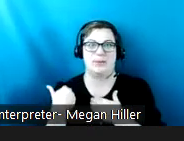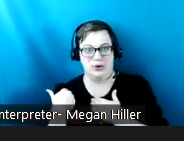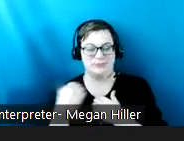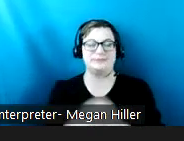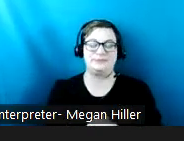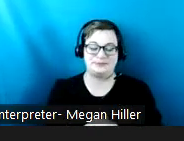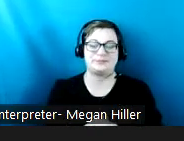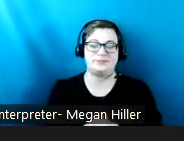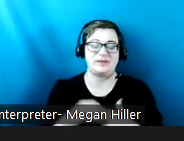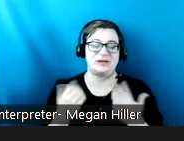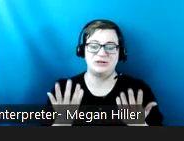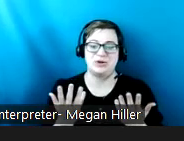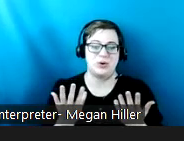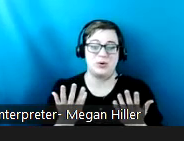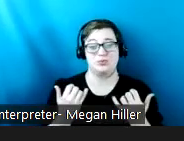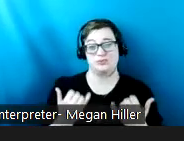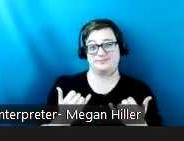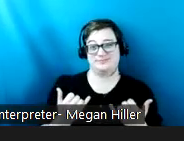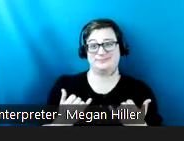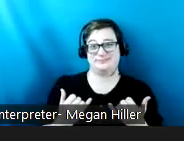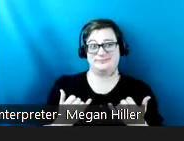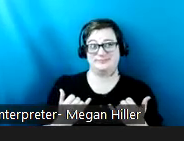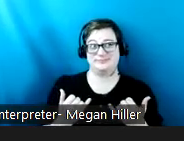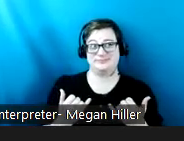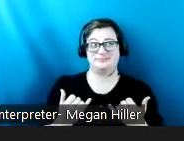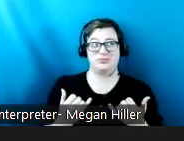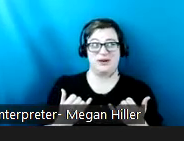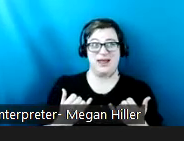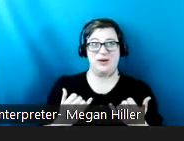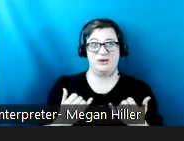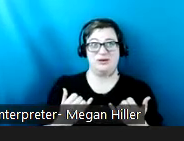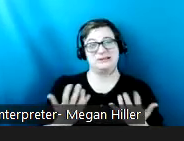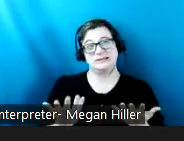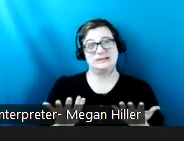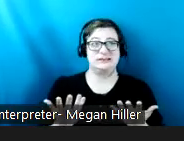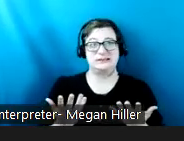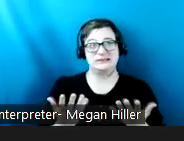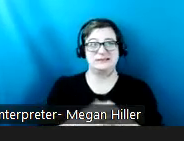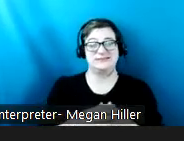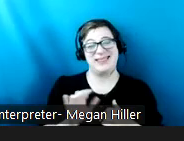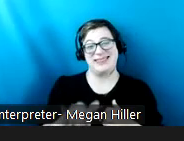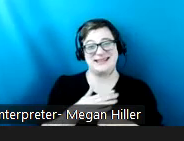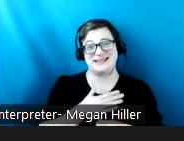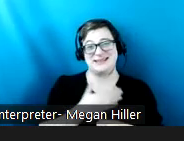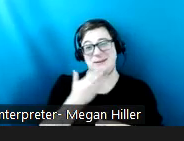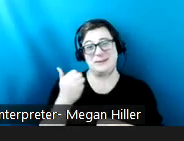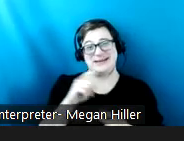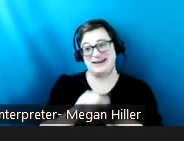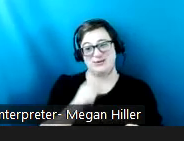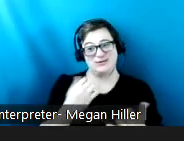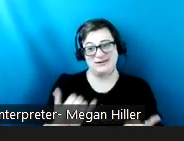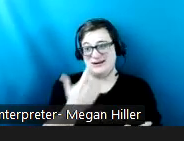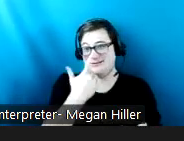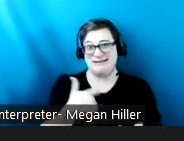So at this particular point, that's probably the best that I could offer, again, because I don't have